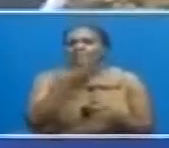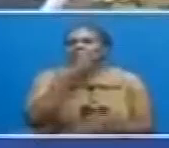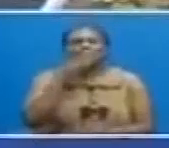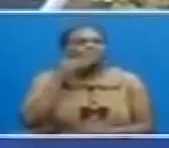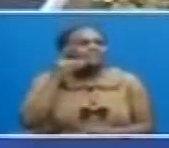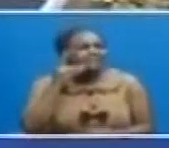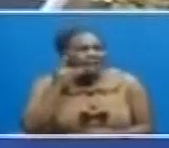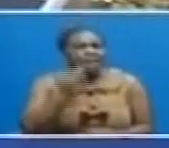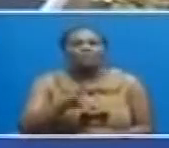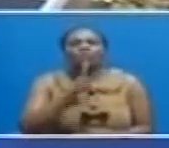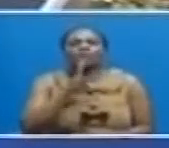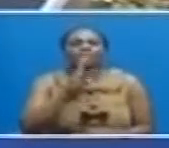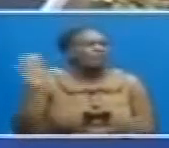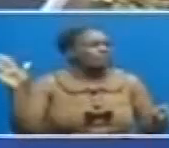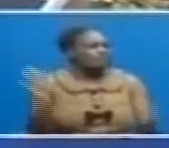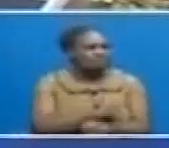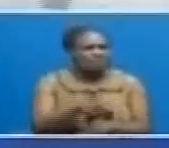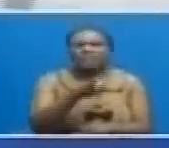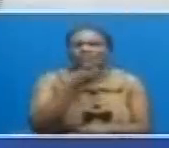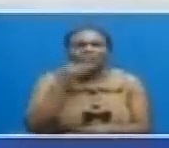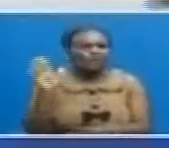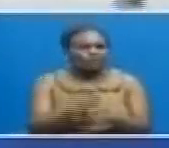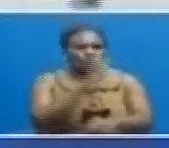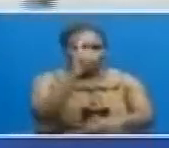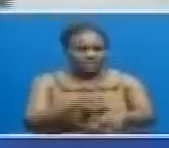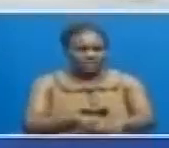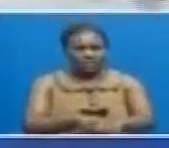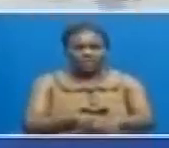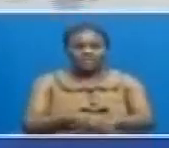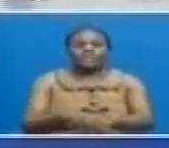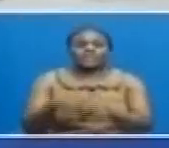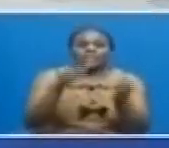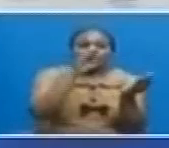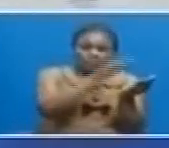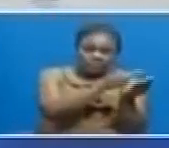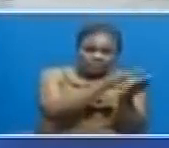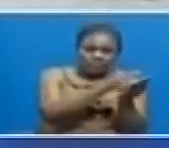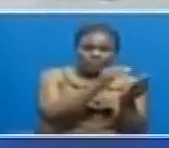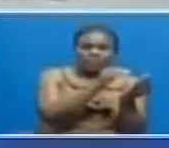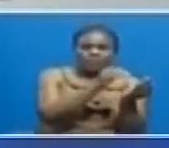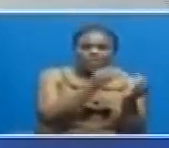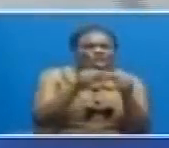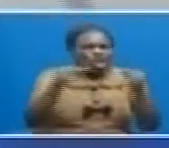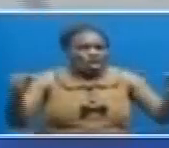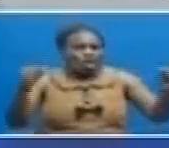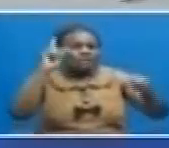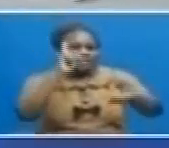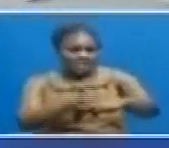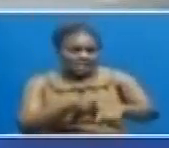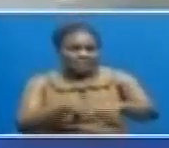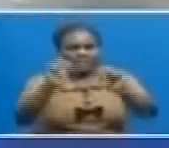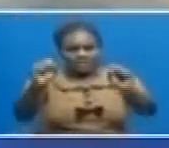any moisture and ensuring that the grains does not rot. Because of this, the stored maize can be kept for a longer period of